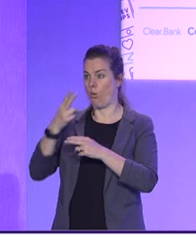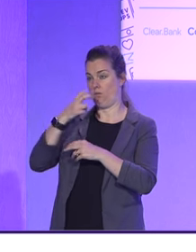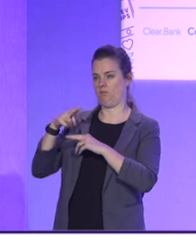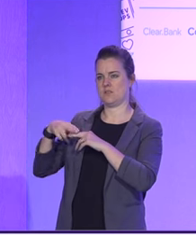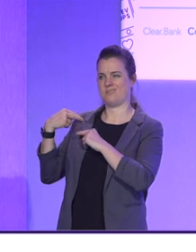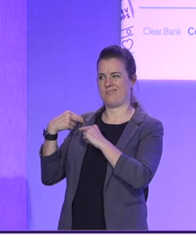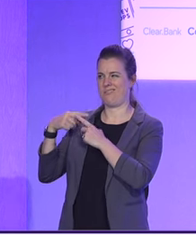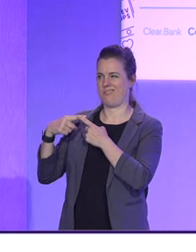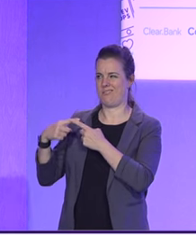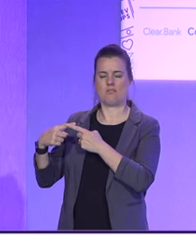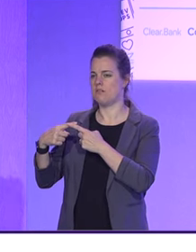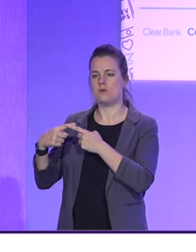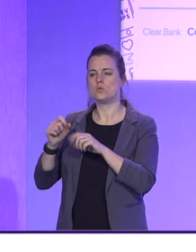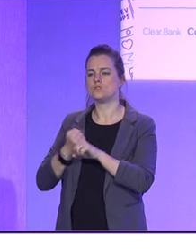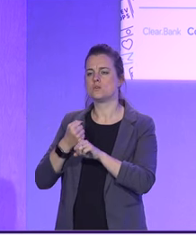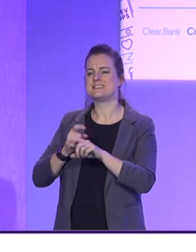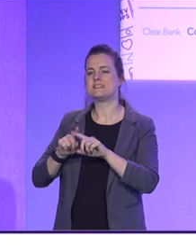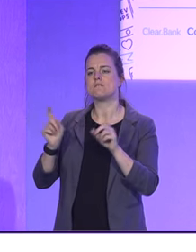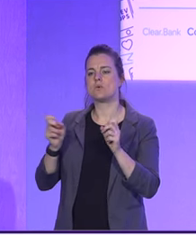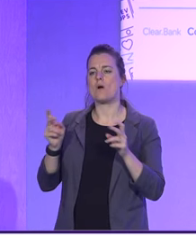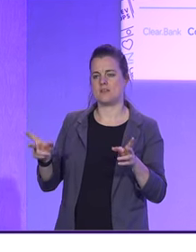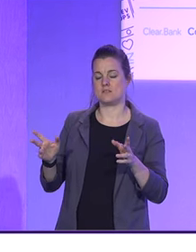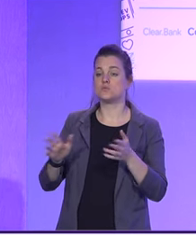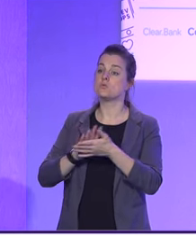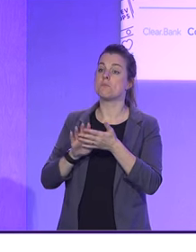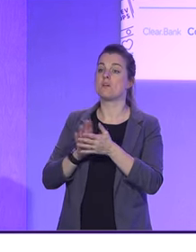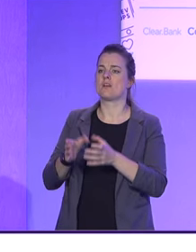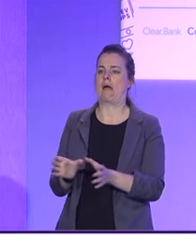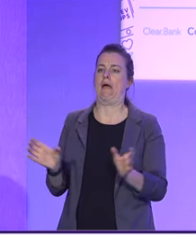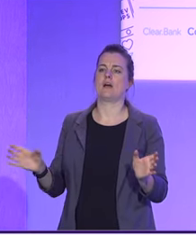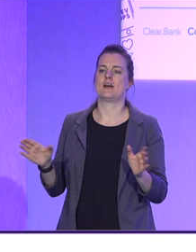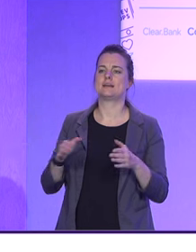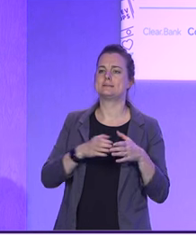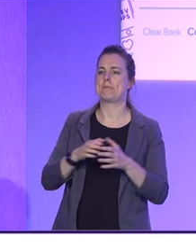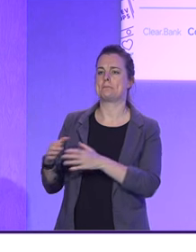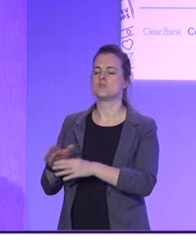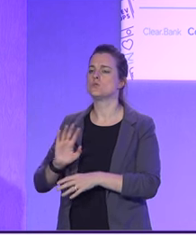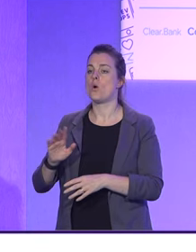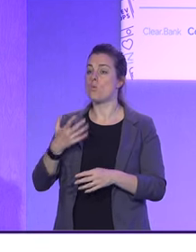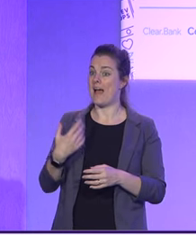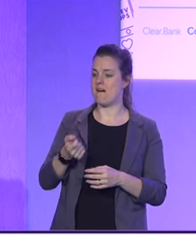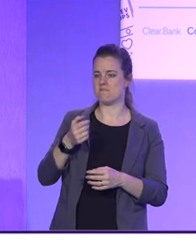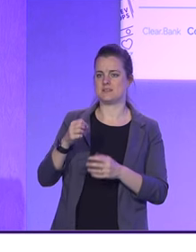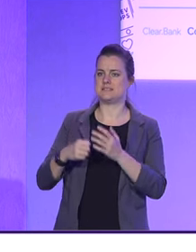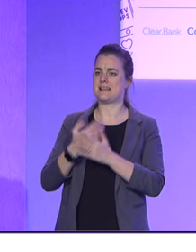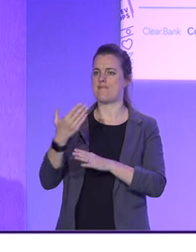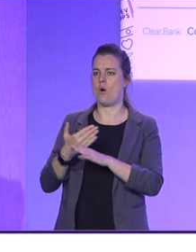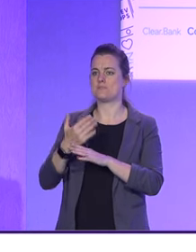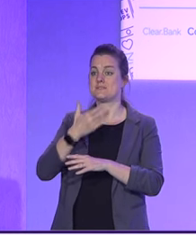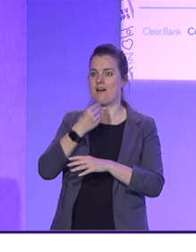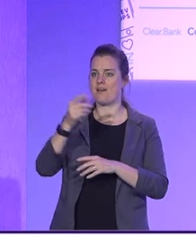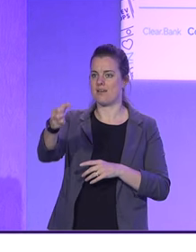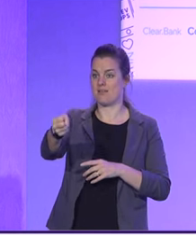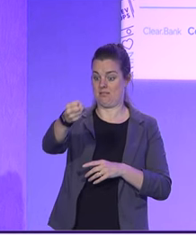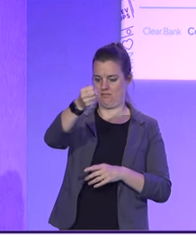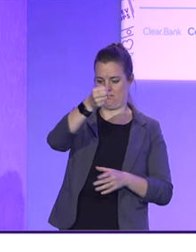instead of having different teams, what we do is, okay, we have a DevOps guy. We are gonna put in our team, include in all